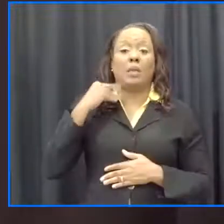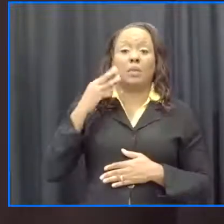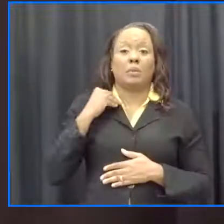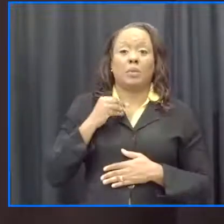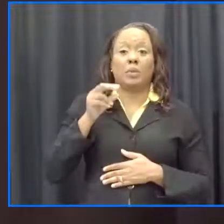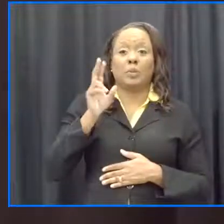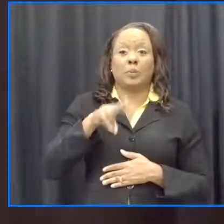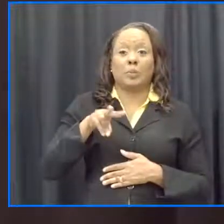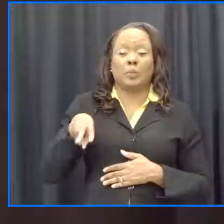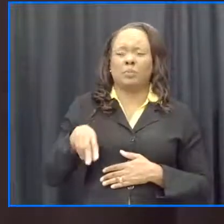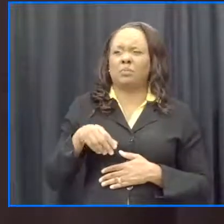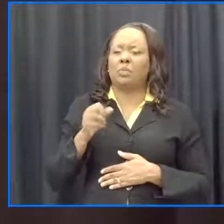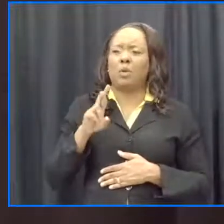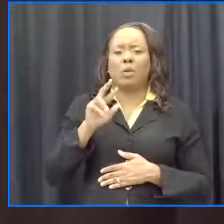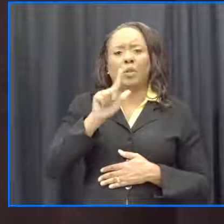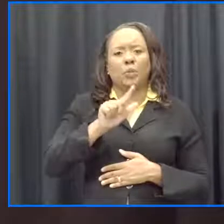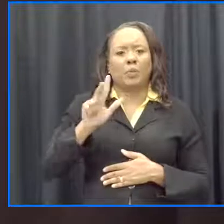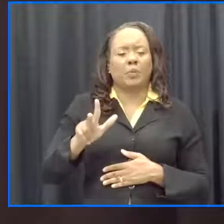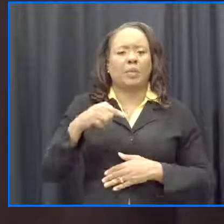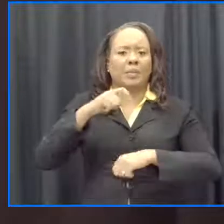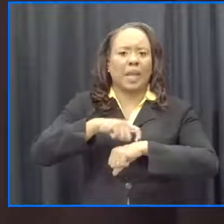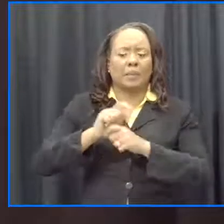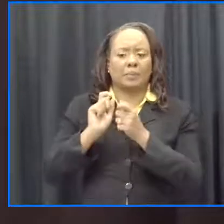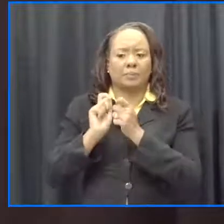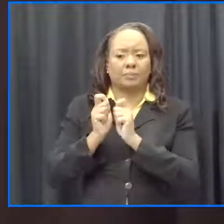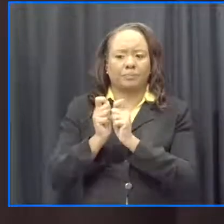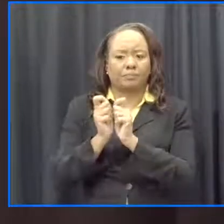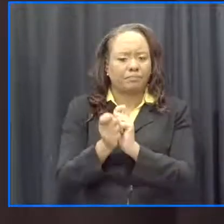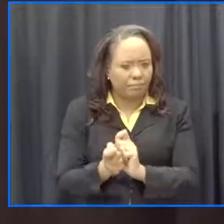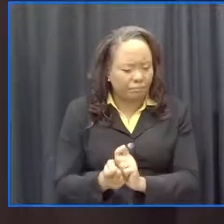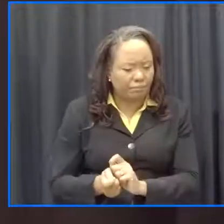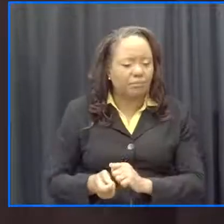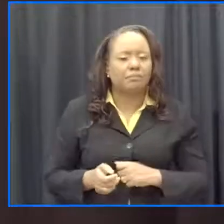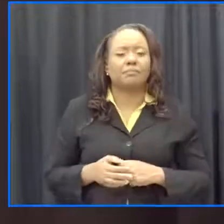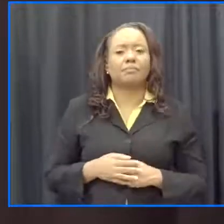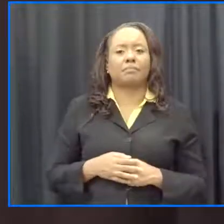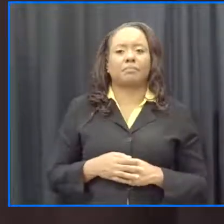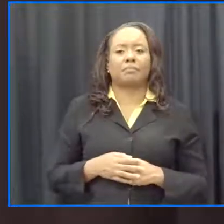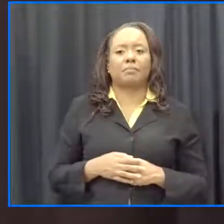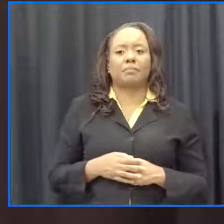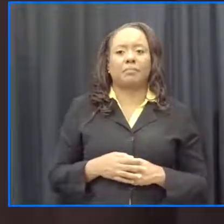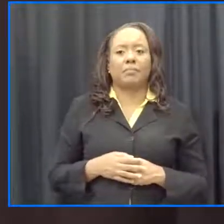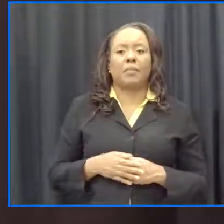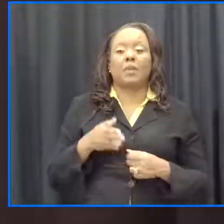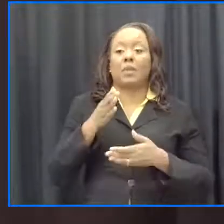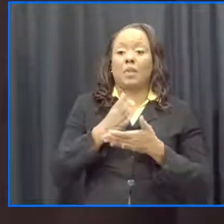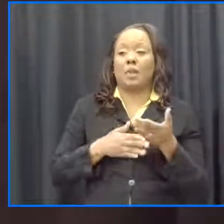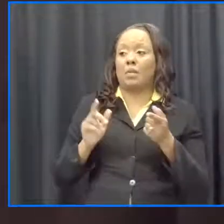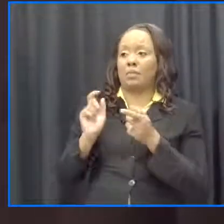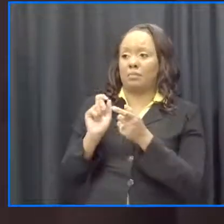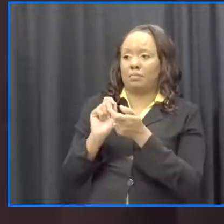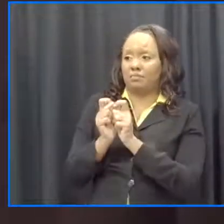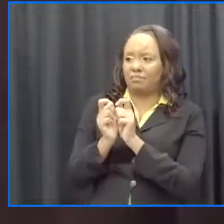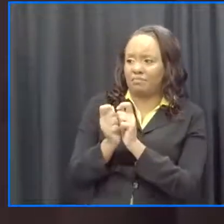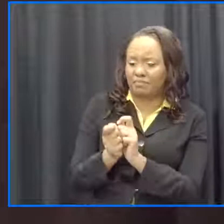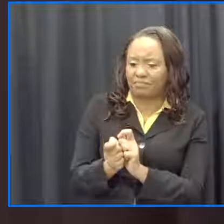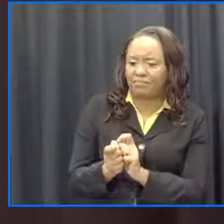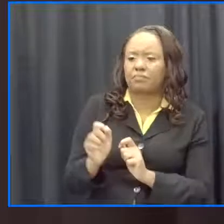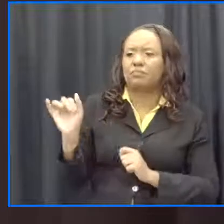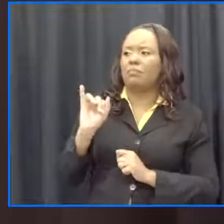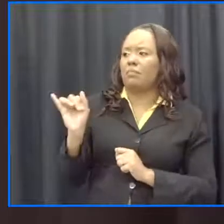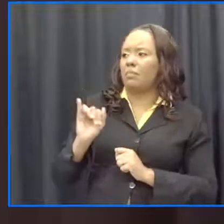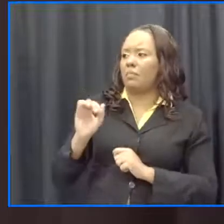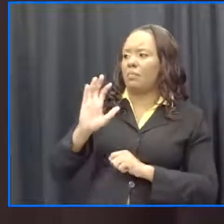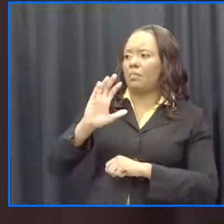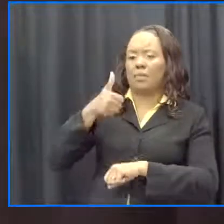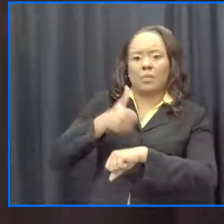times, some by way of direct amendment and others by way of indirect amendment. Some of those amendments have been